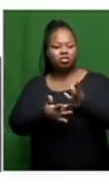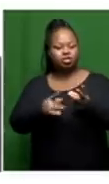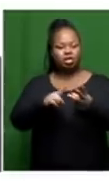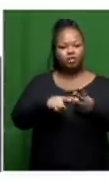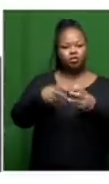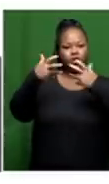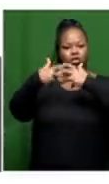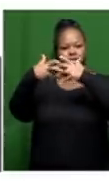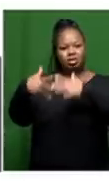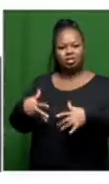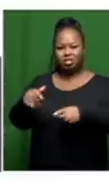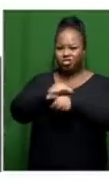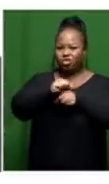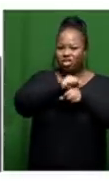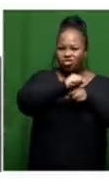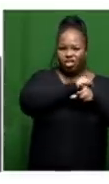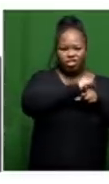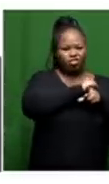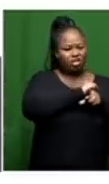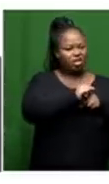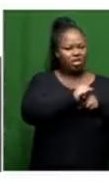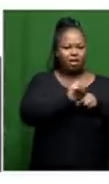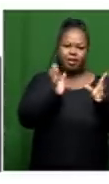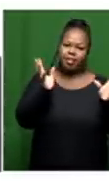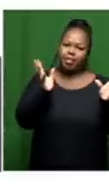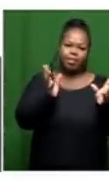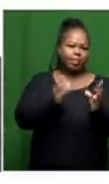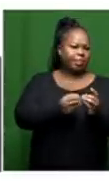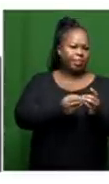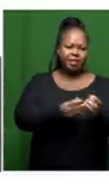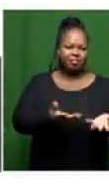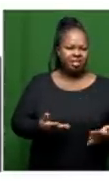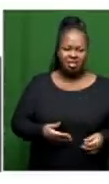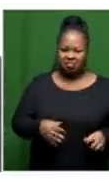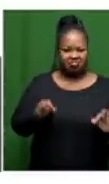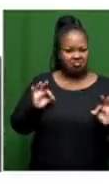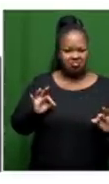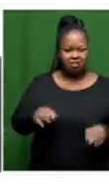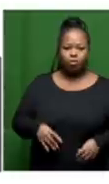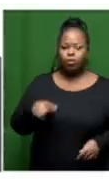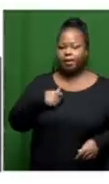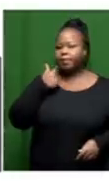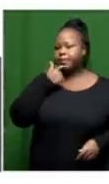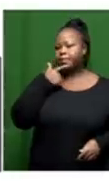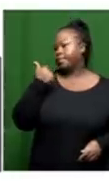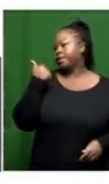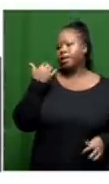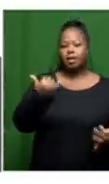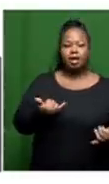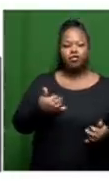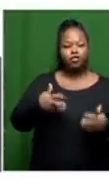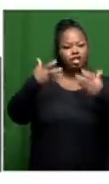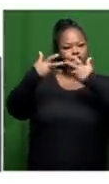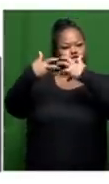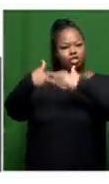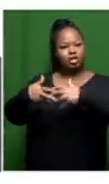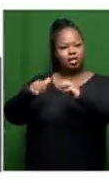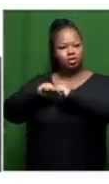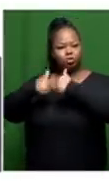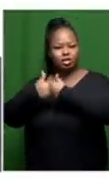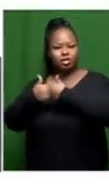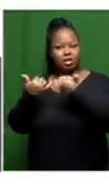engineers, there has been a lag. We've not been doing a good job. It's only very recently that the engineering associations